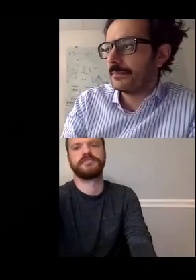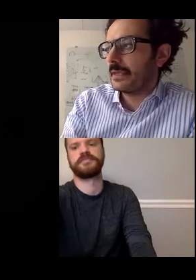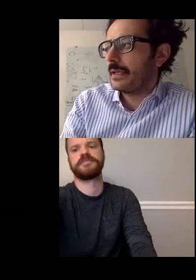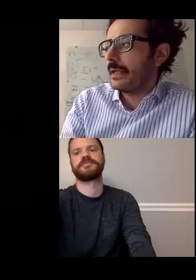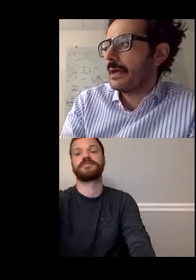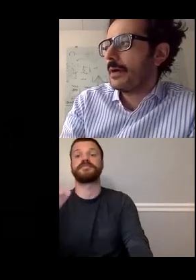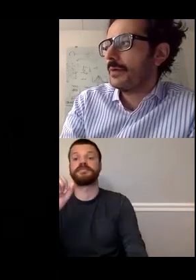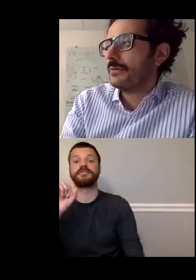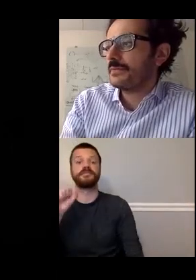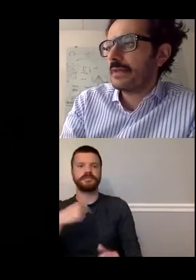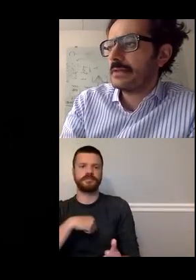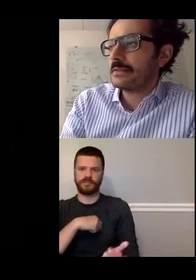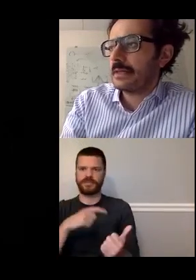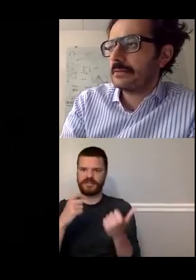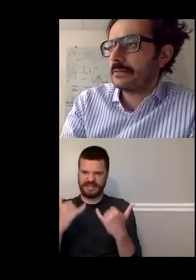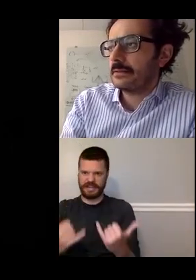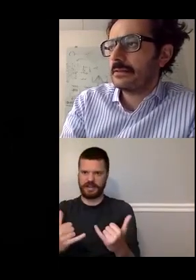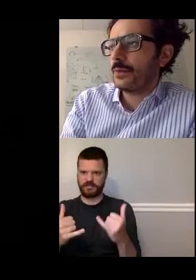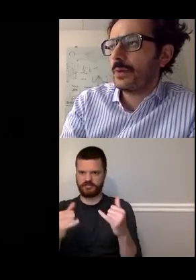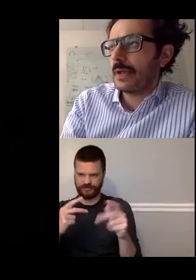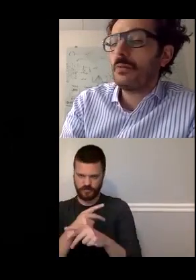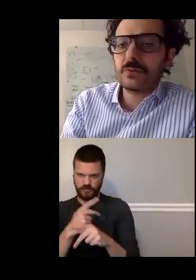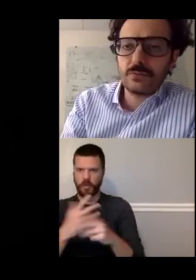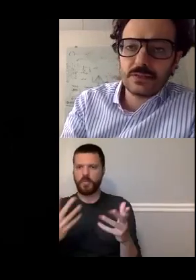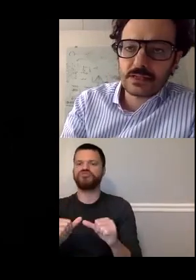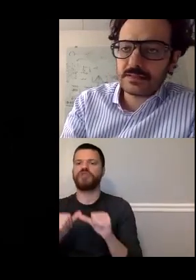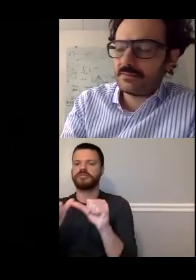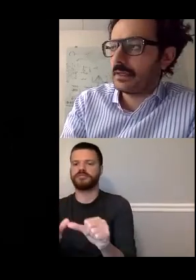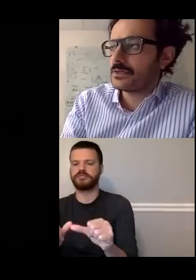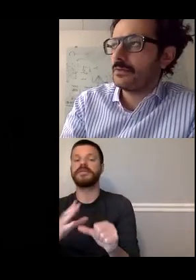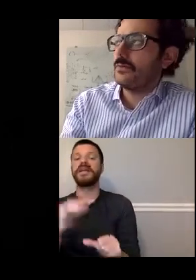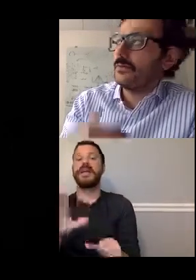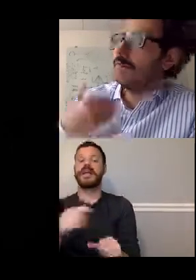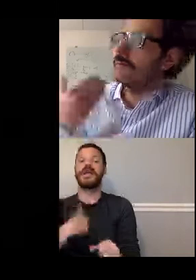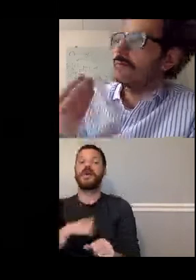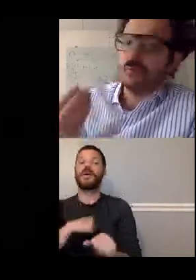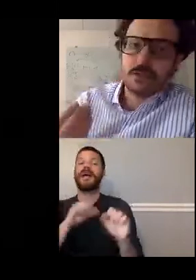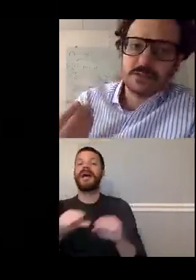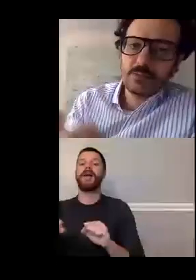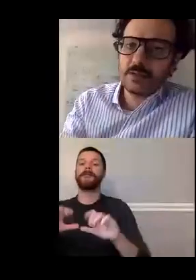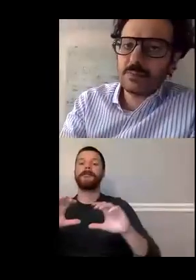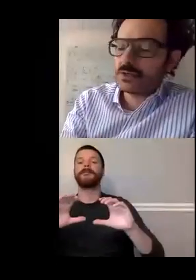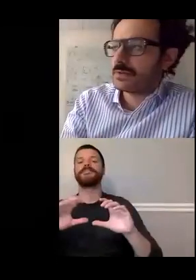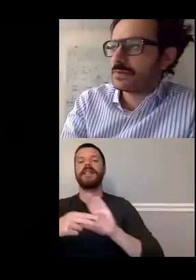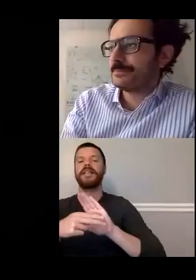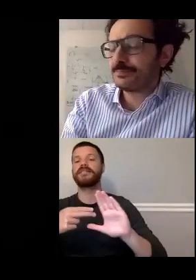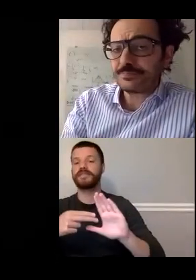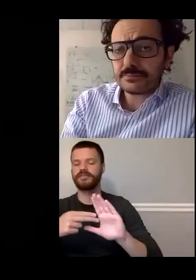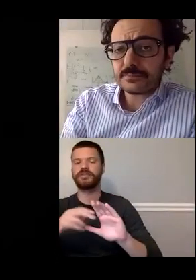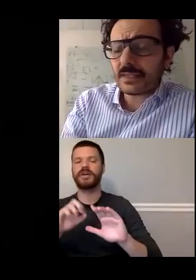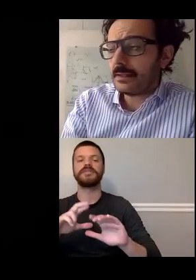healthy. Now, I want to emphasize that we were able to do these classification or able to separate